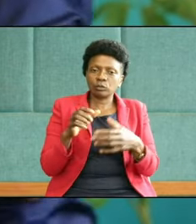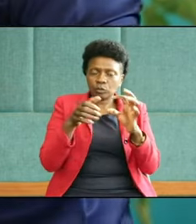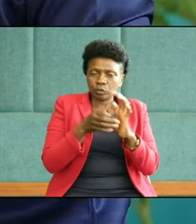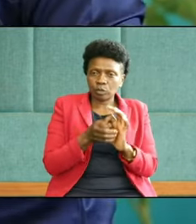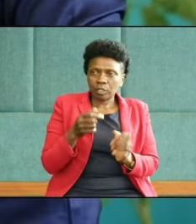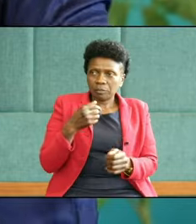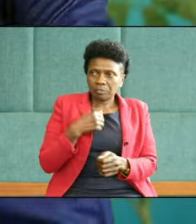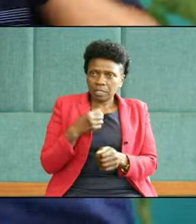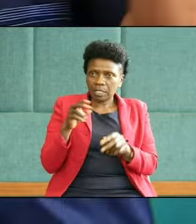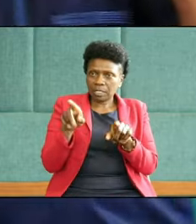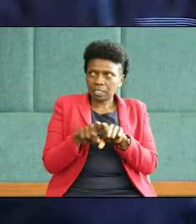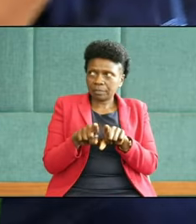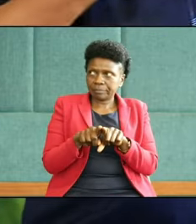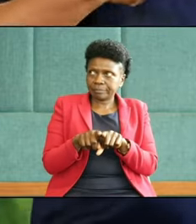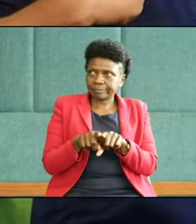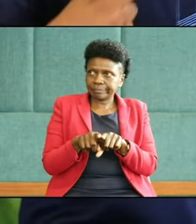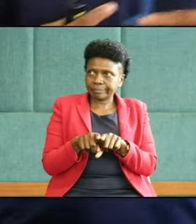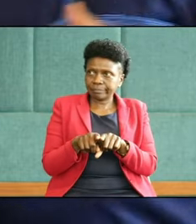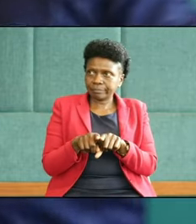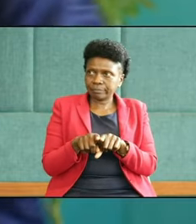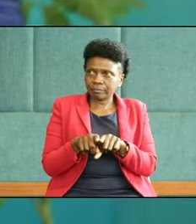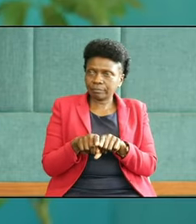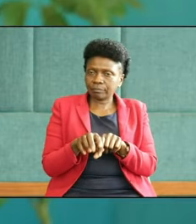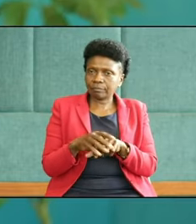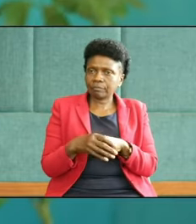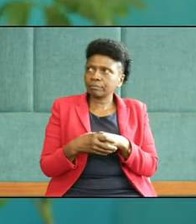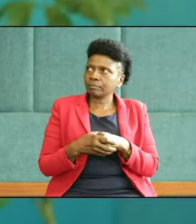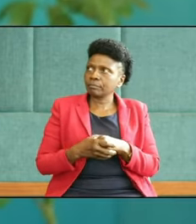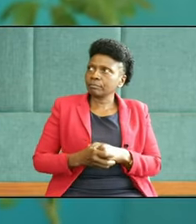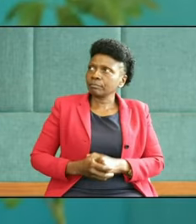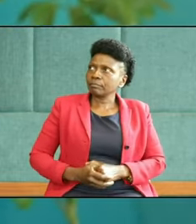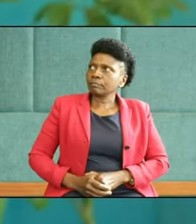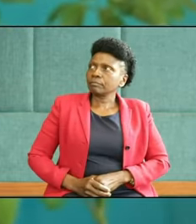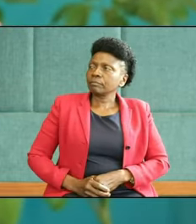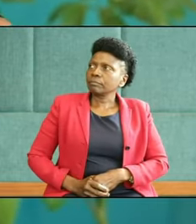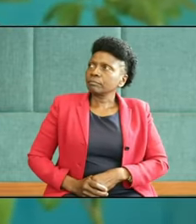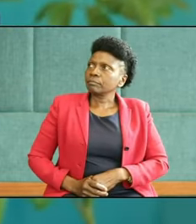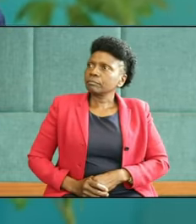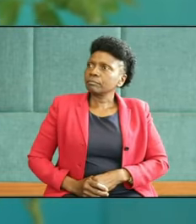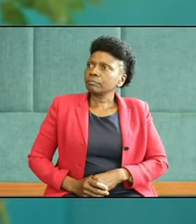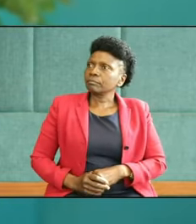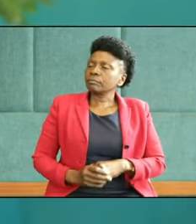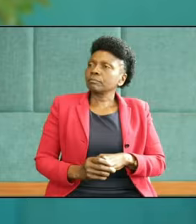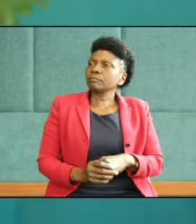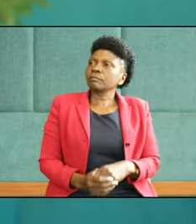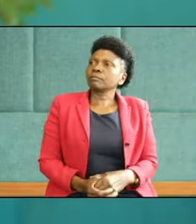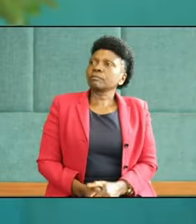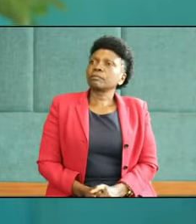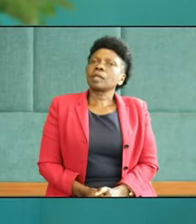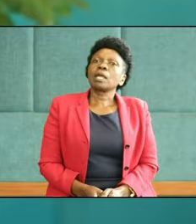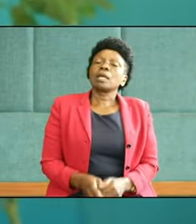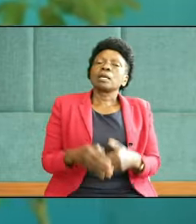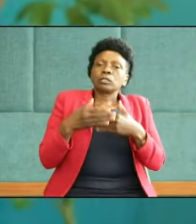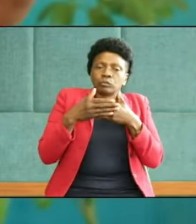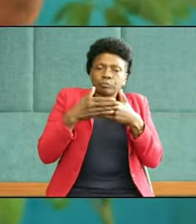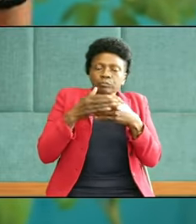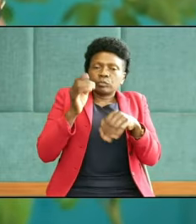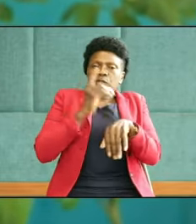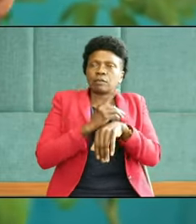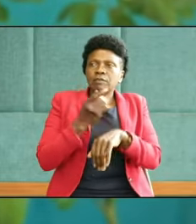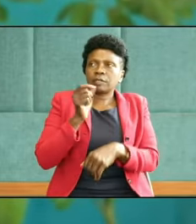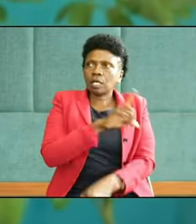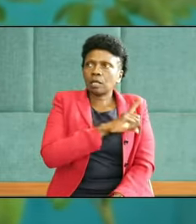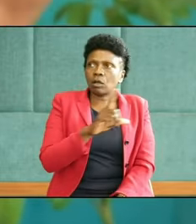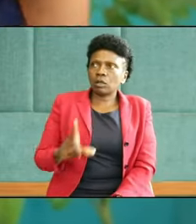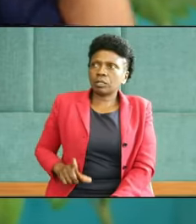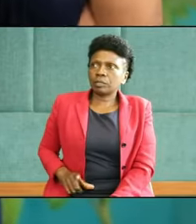hymn 212. Please, let me use my screen for a special reason. It is almost time for the Lord